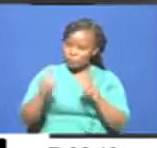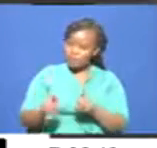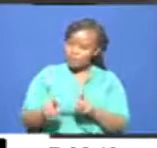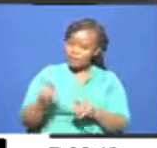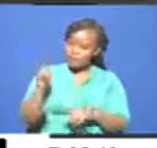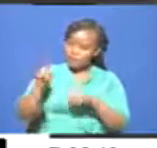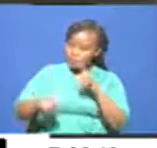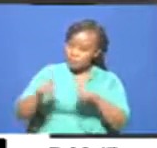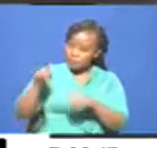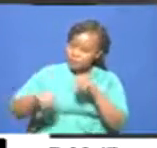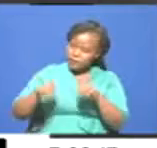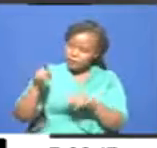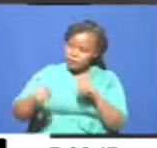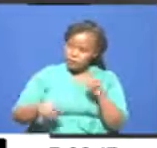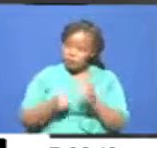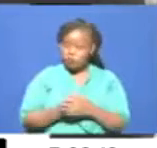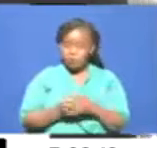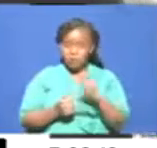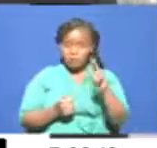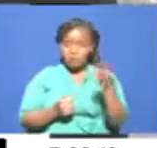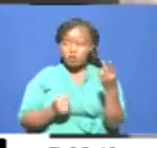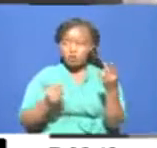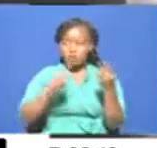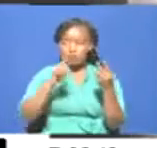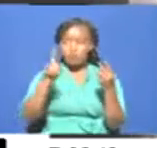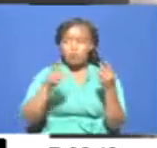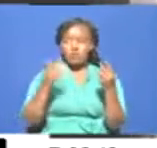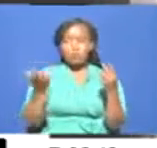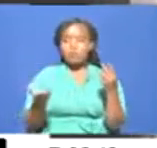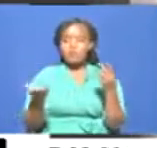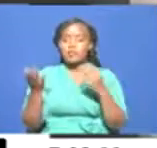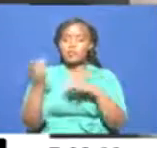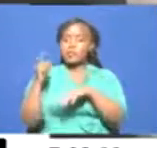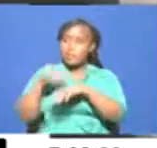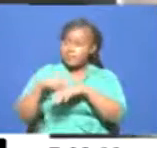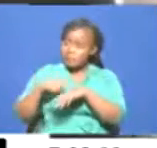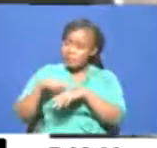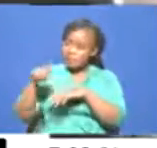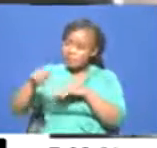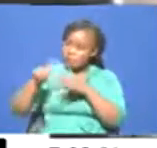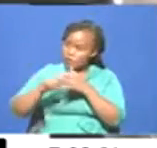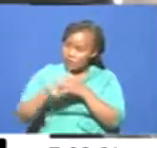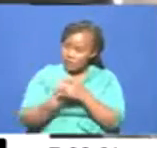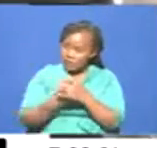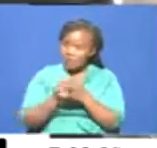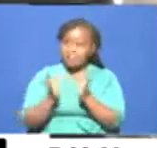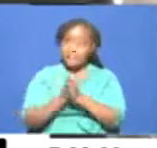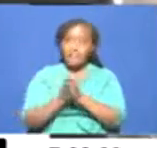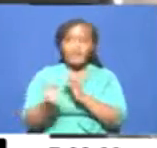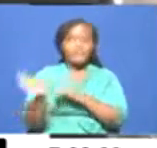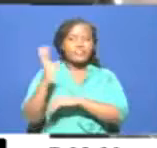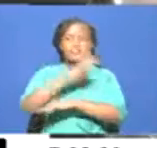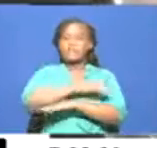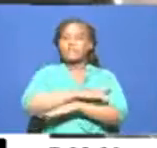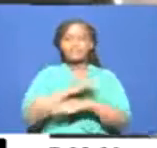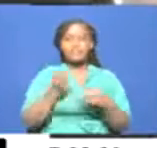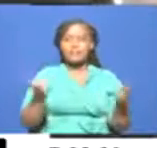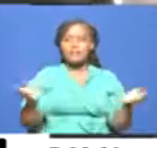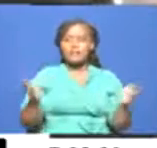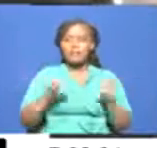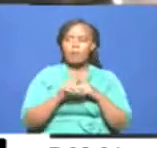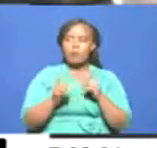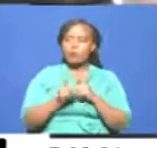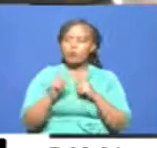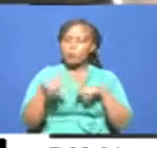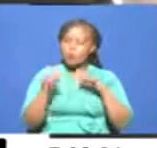two questions the time when they will start? 8 days will start. And Your Honor, you still have the